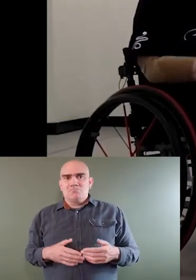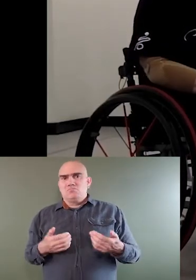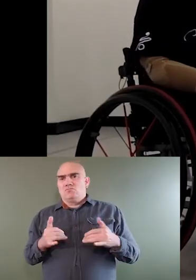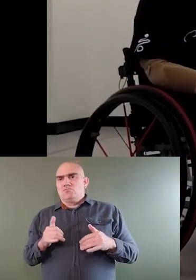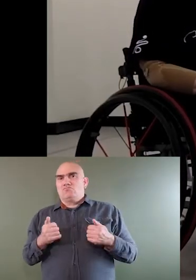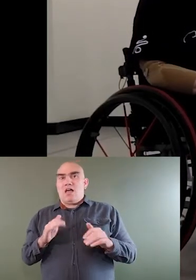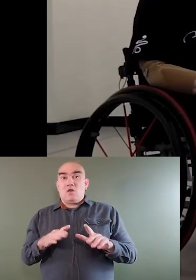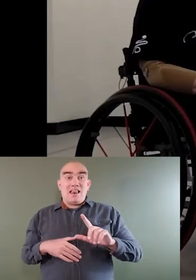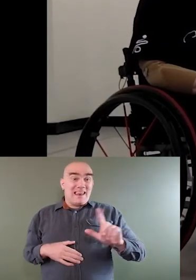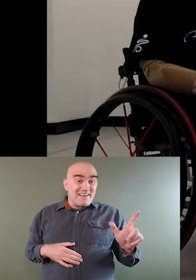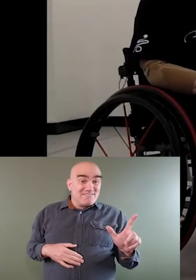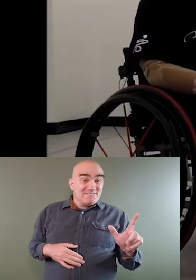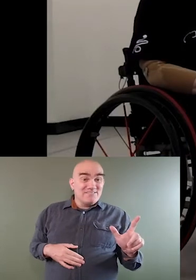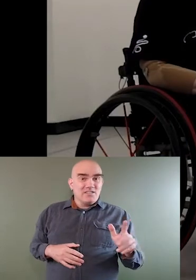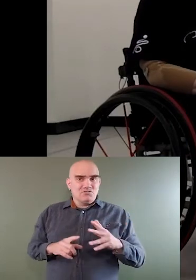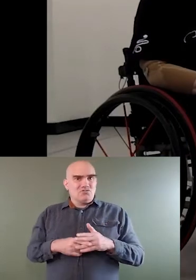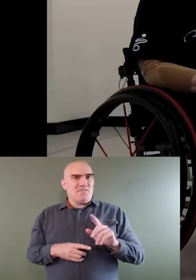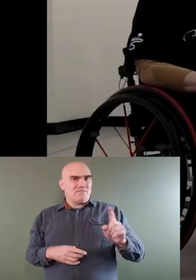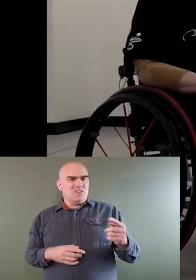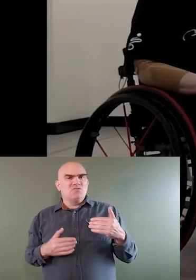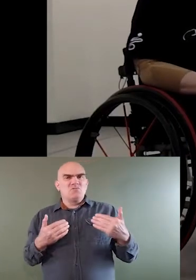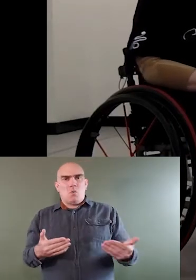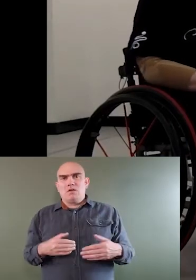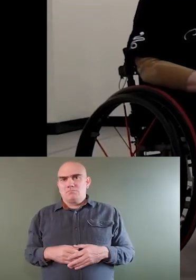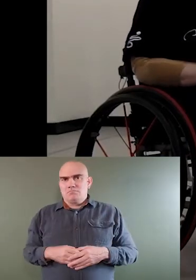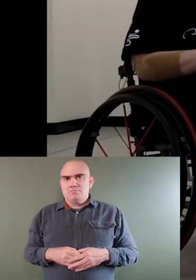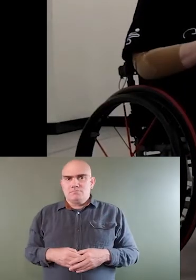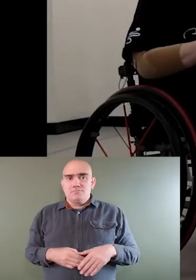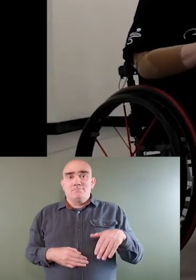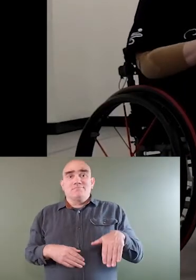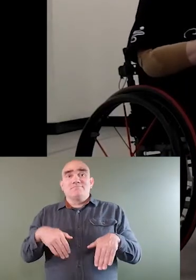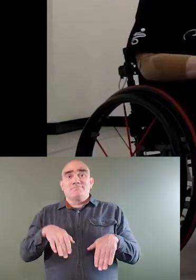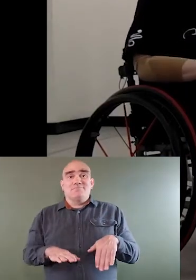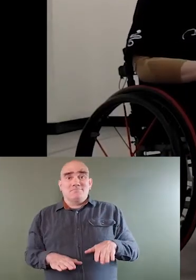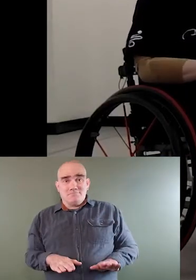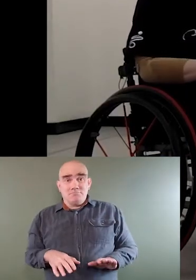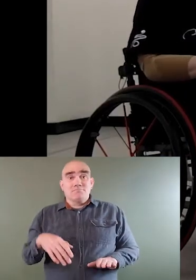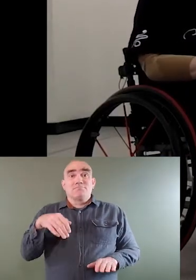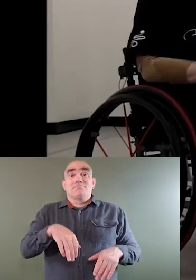Also try your left initiating first. Go ahead.